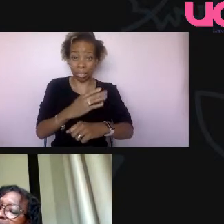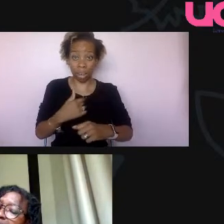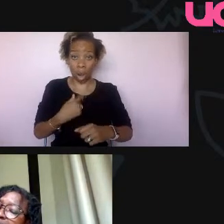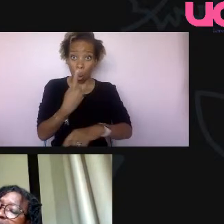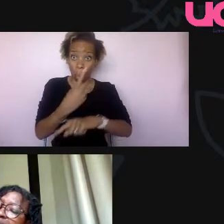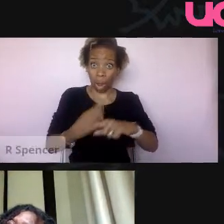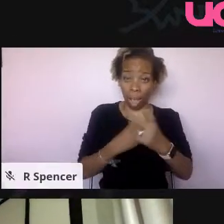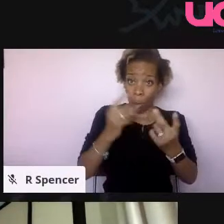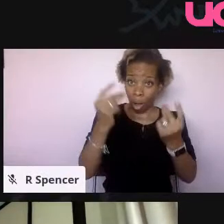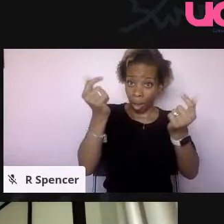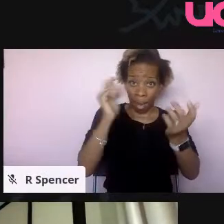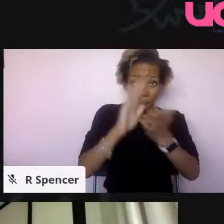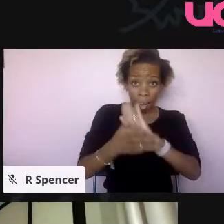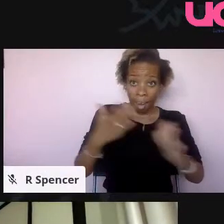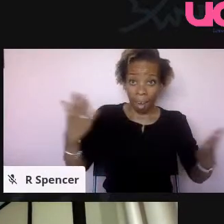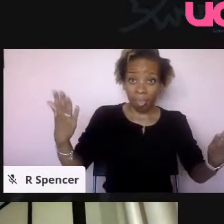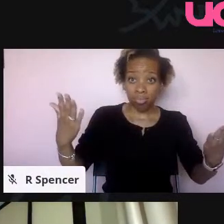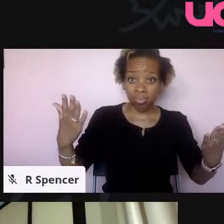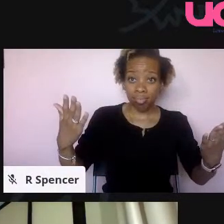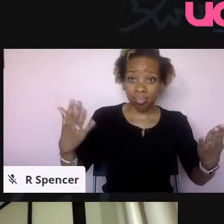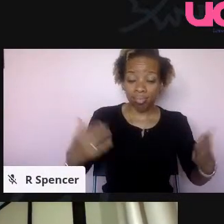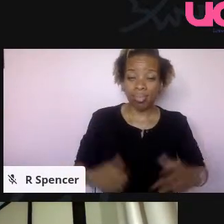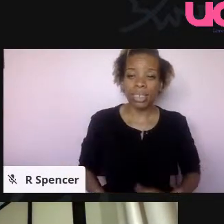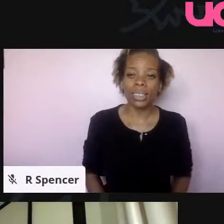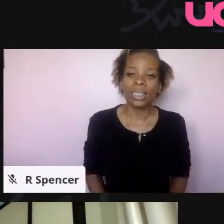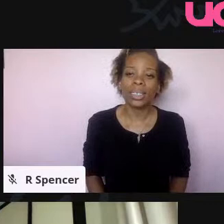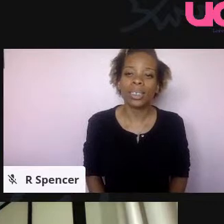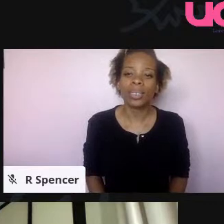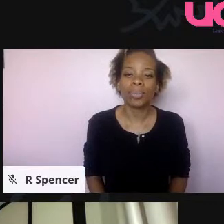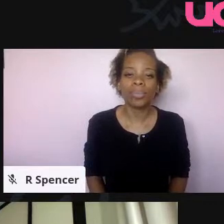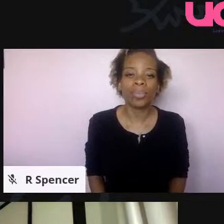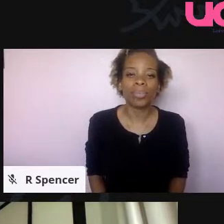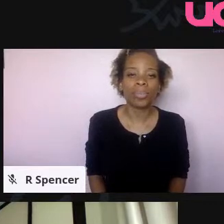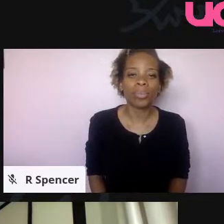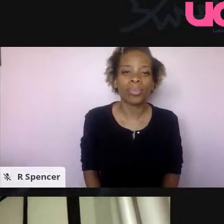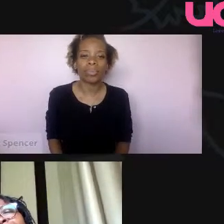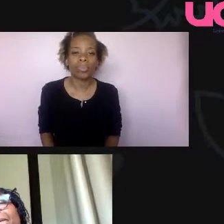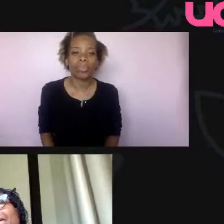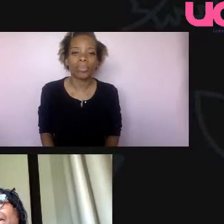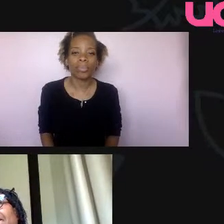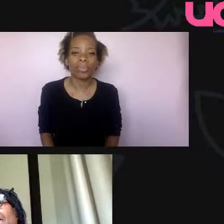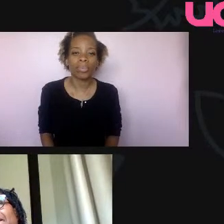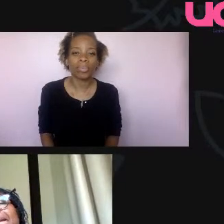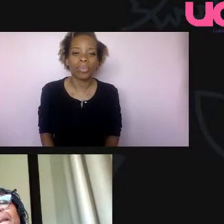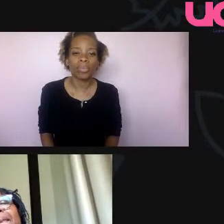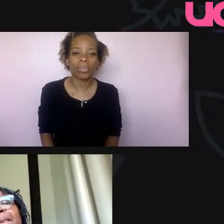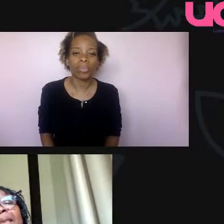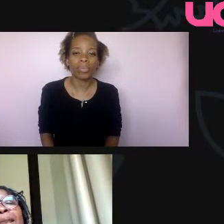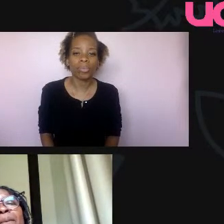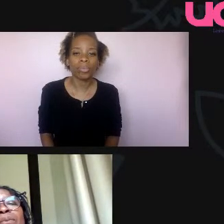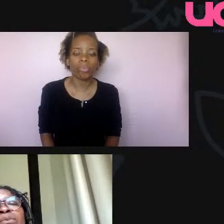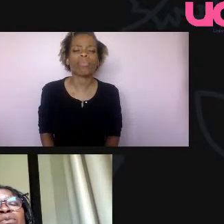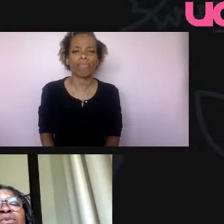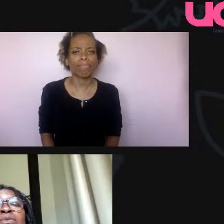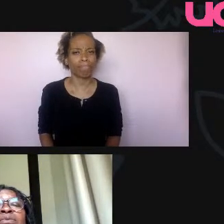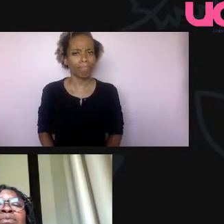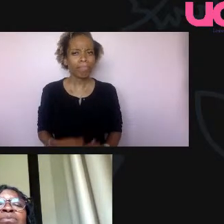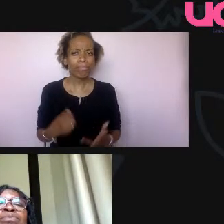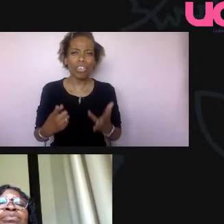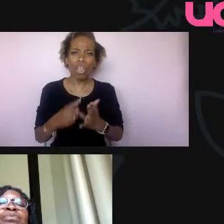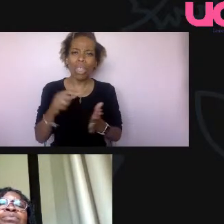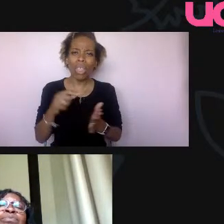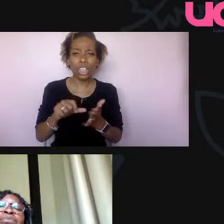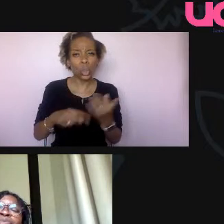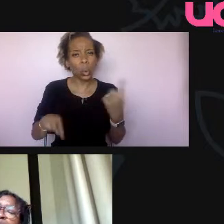hour. But I think if we could maybe move on to another issue that's been really, in the news and in all of our